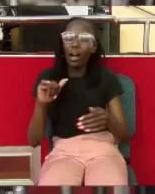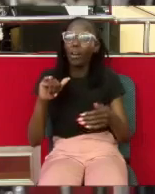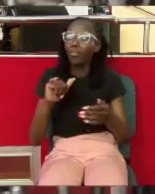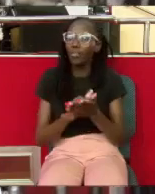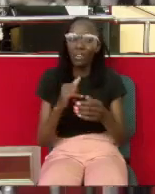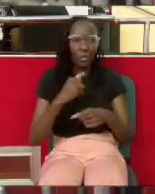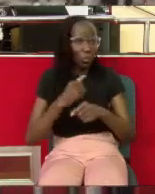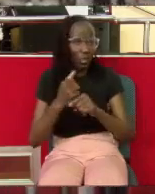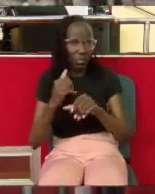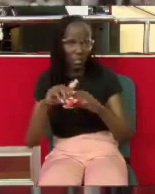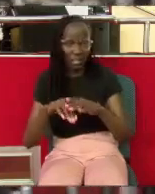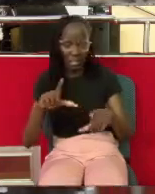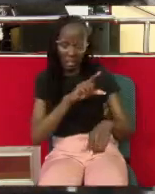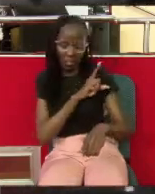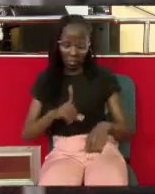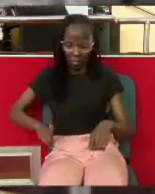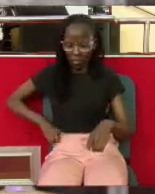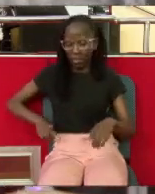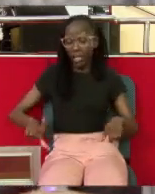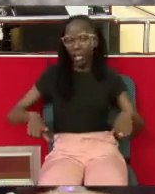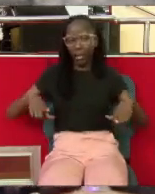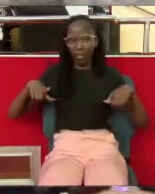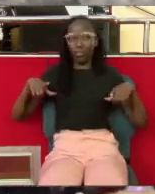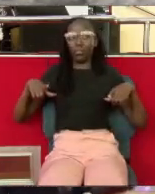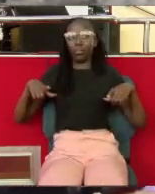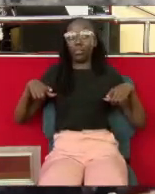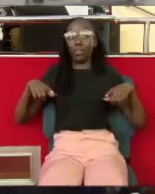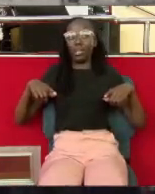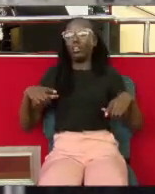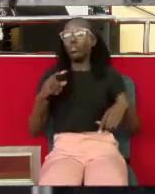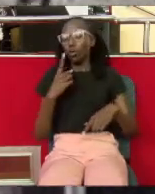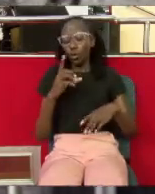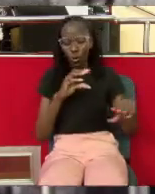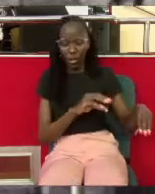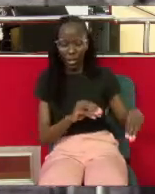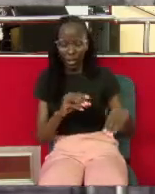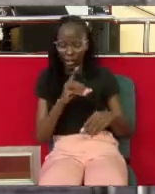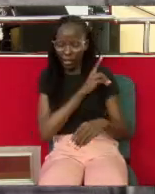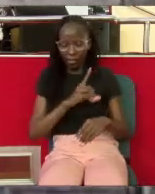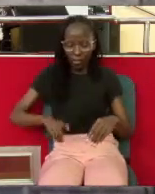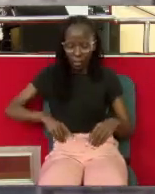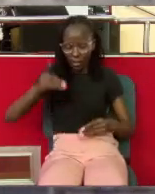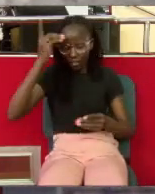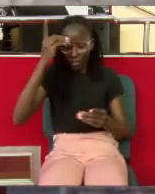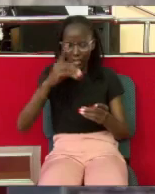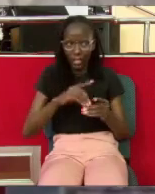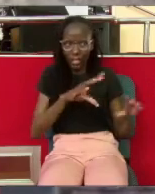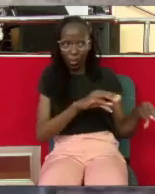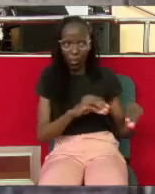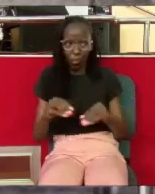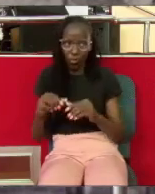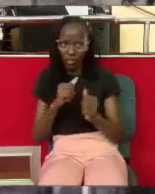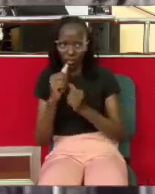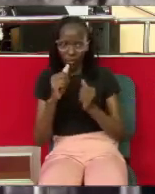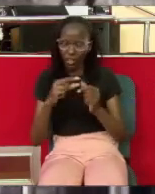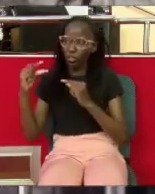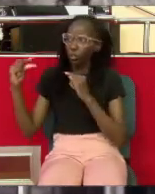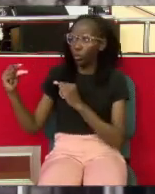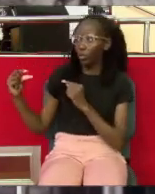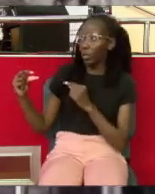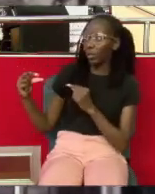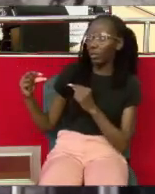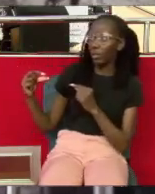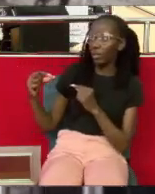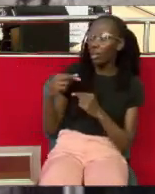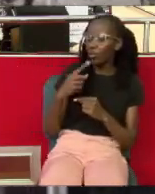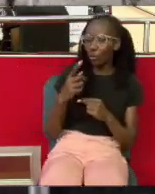ilifofanya kazi wakati ule, he dared take the challenge. Akachukua ile nafasi. Though the king tried to help him, he said, you know, this